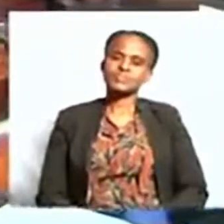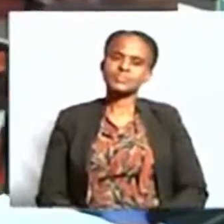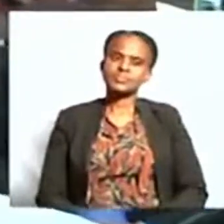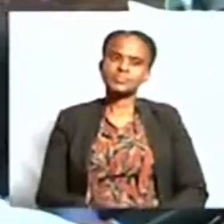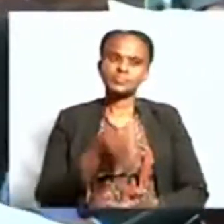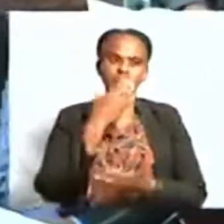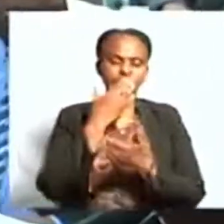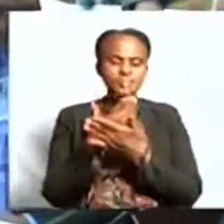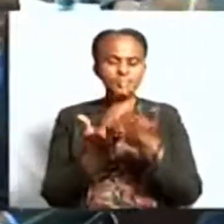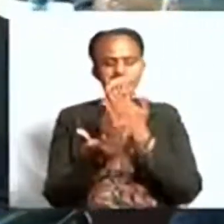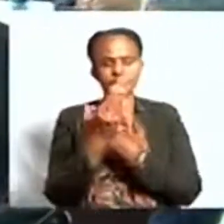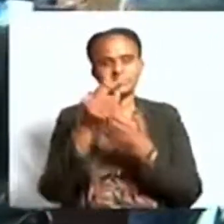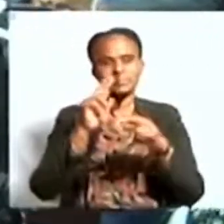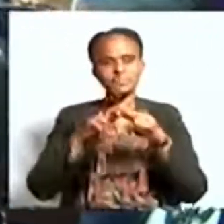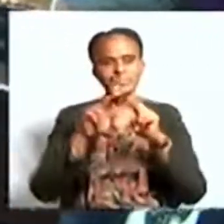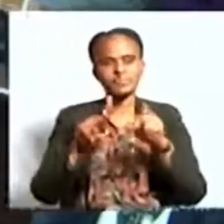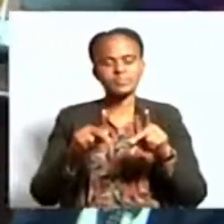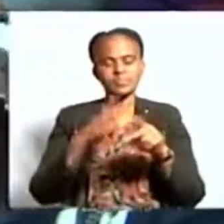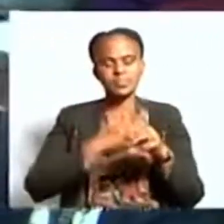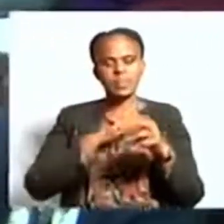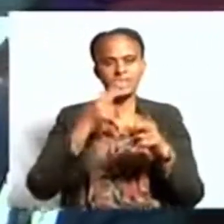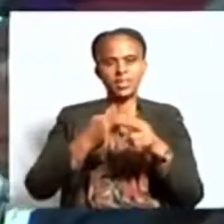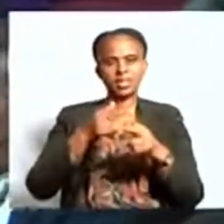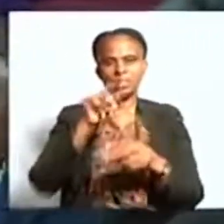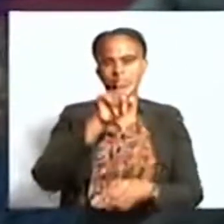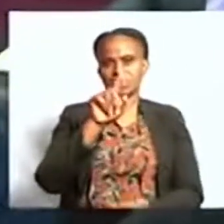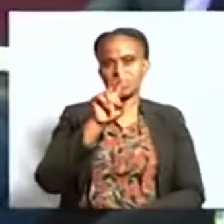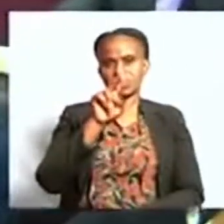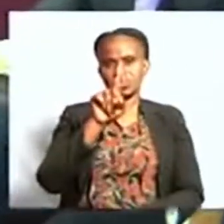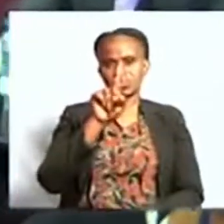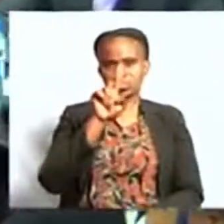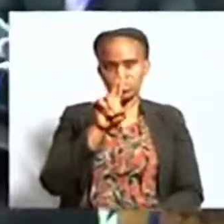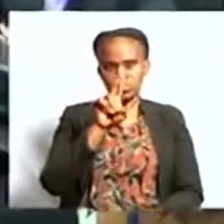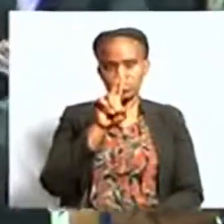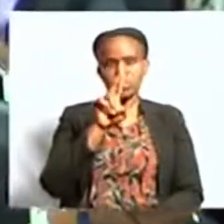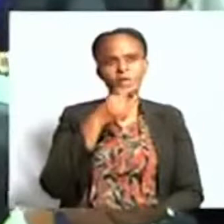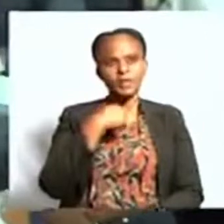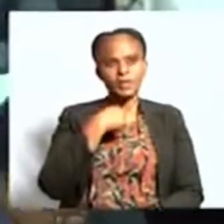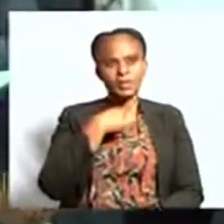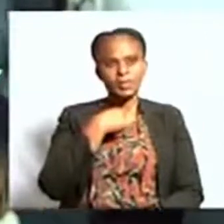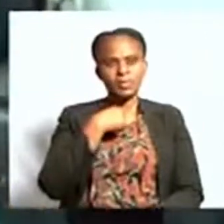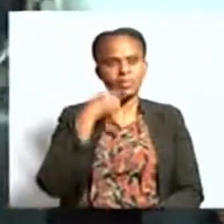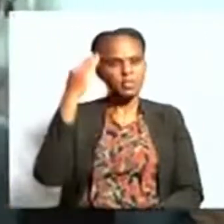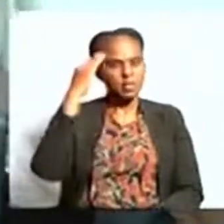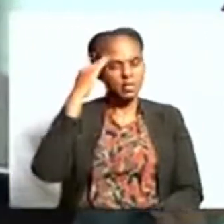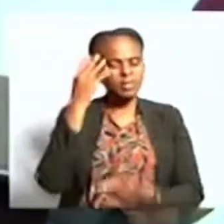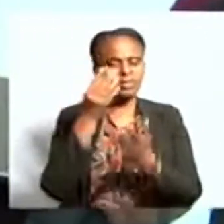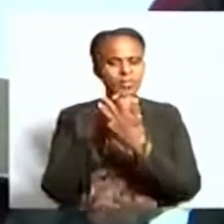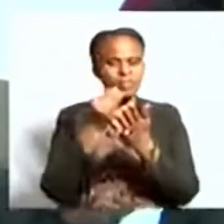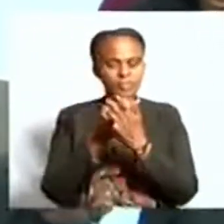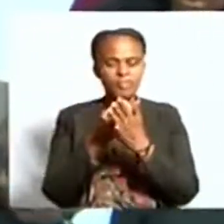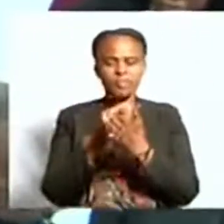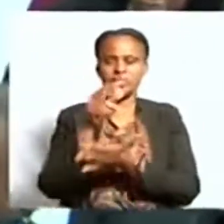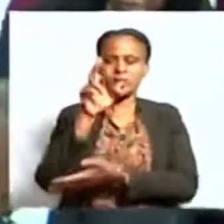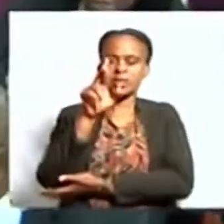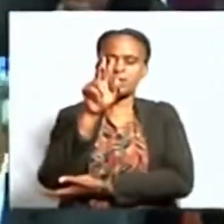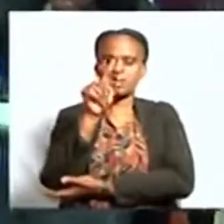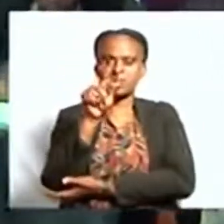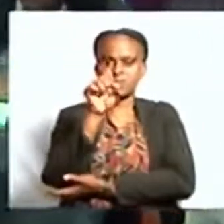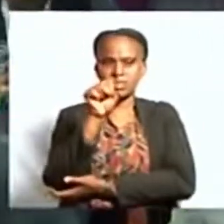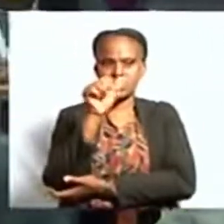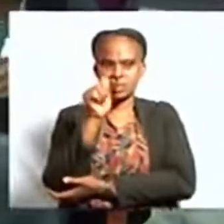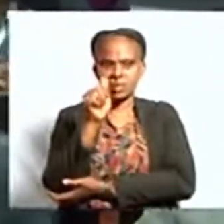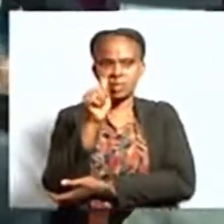Good morning, Chair. My name is Chintu Zulu. I'm sitting in for Head Finance from the Road Transport and Safety